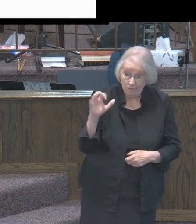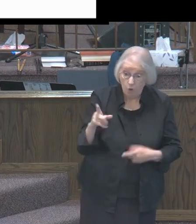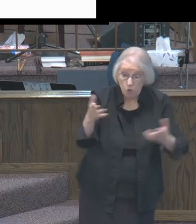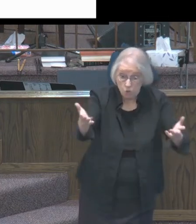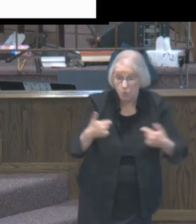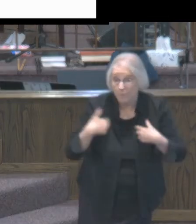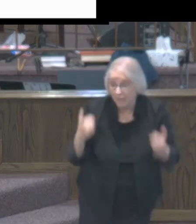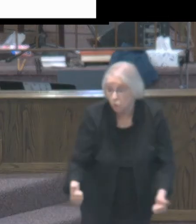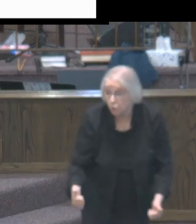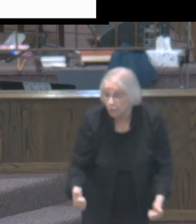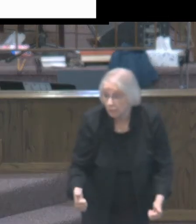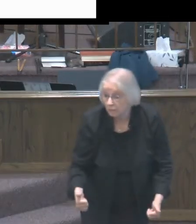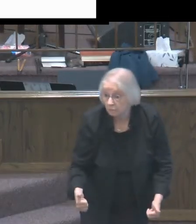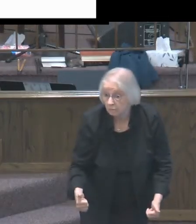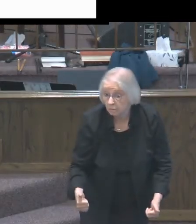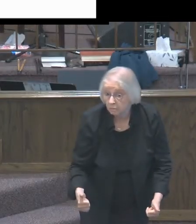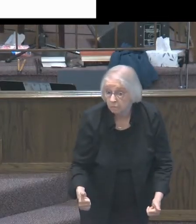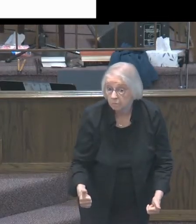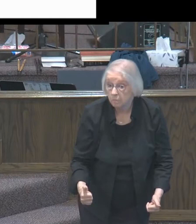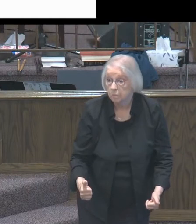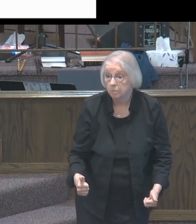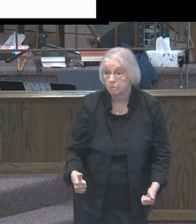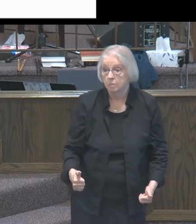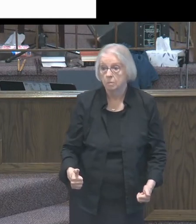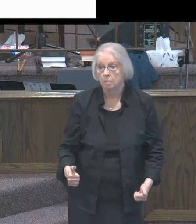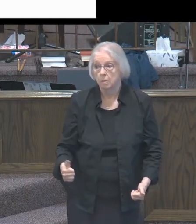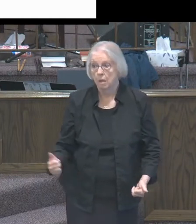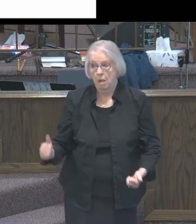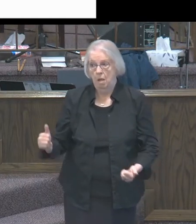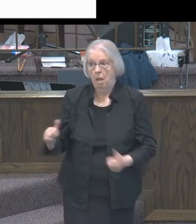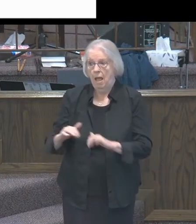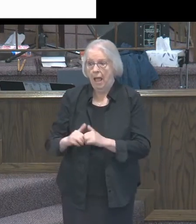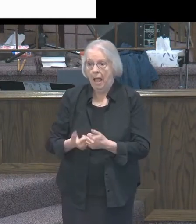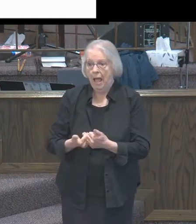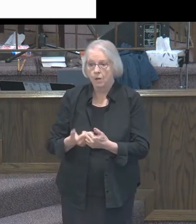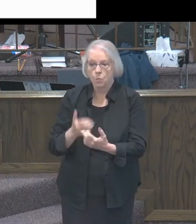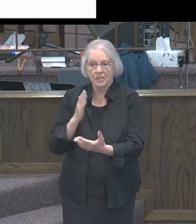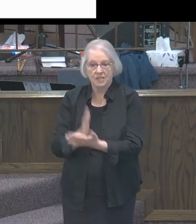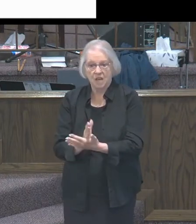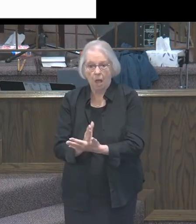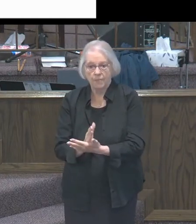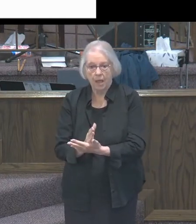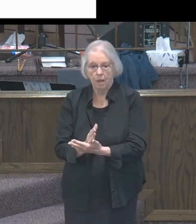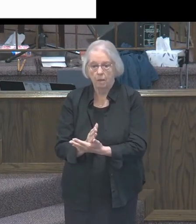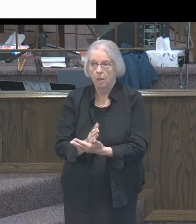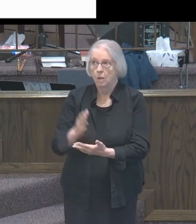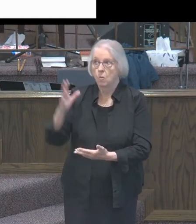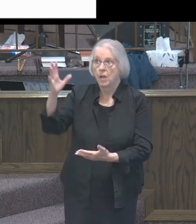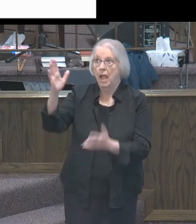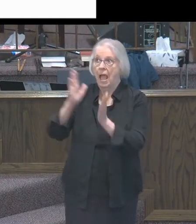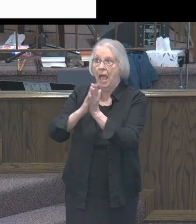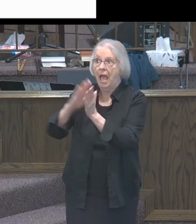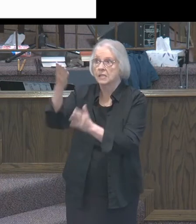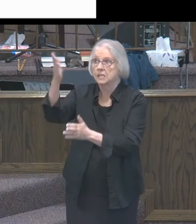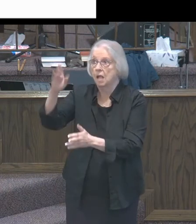grace of God. What do we call that? We call that prevenient grace. That grace of God which he showers upon,